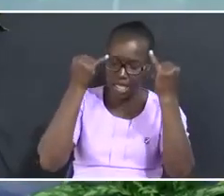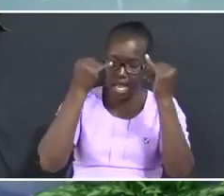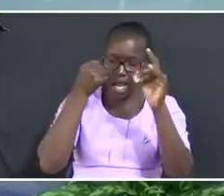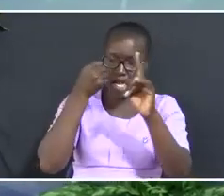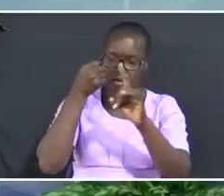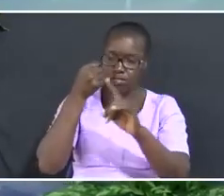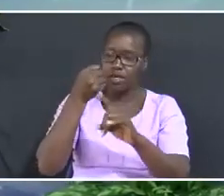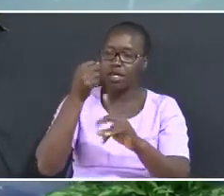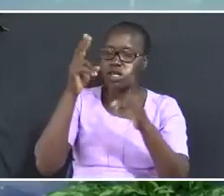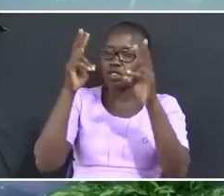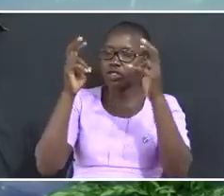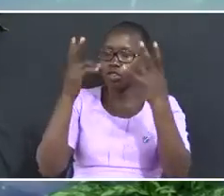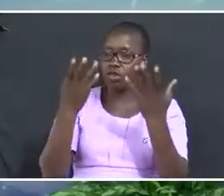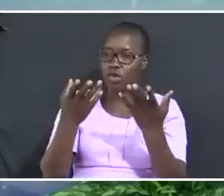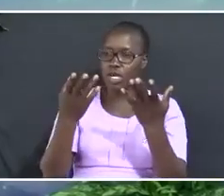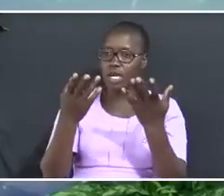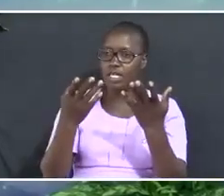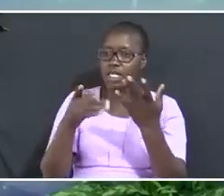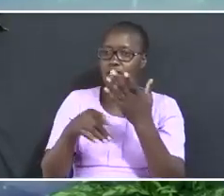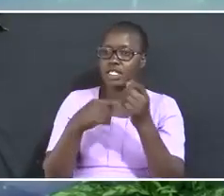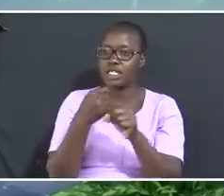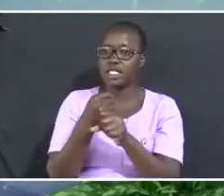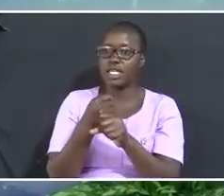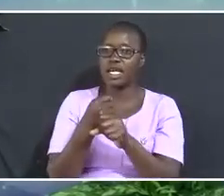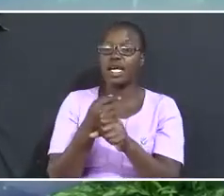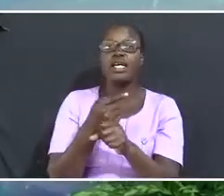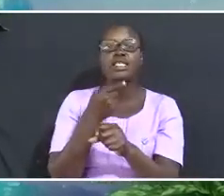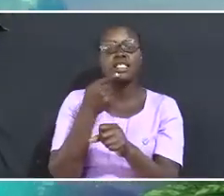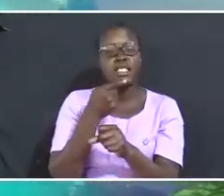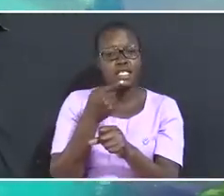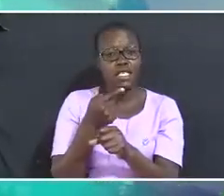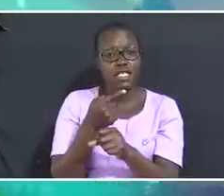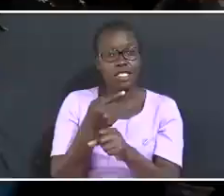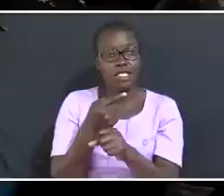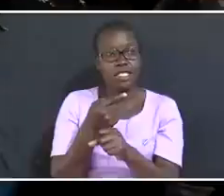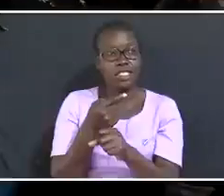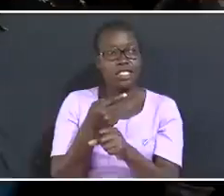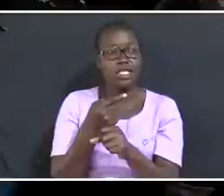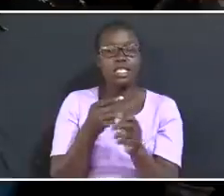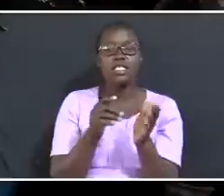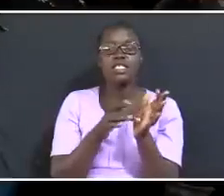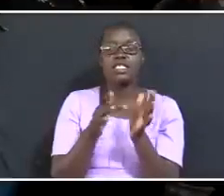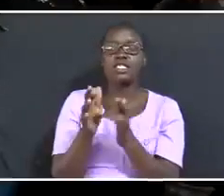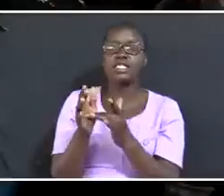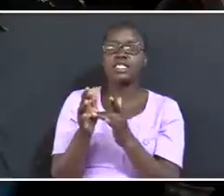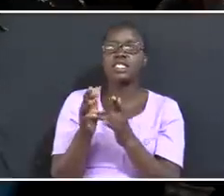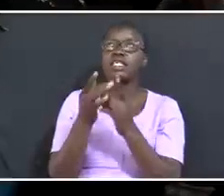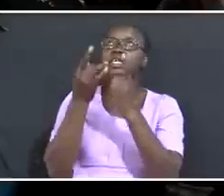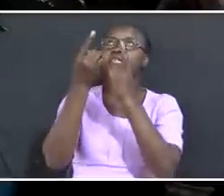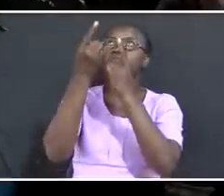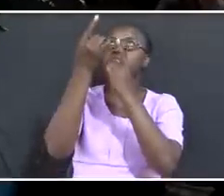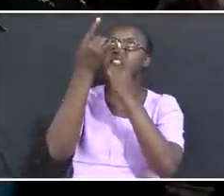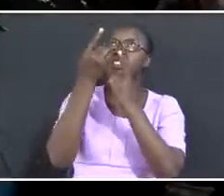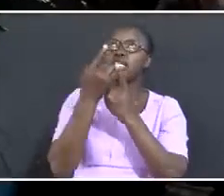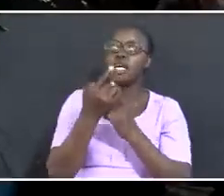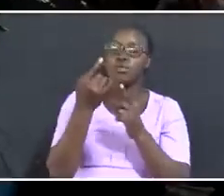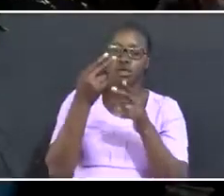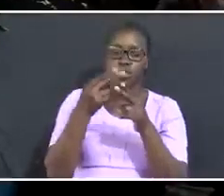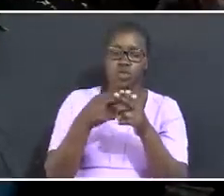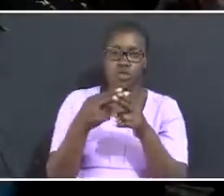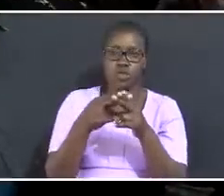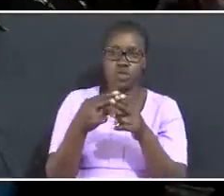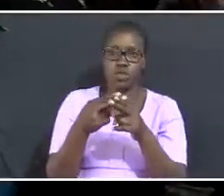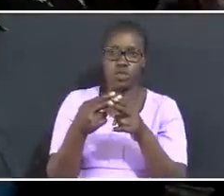slogan. And the slogan for this year is, Jesus is coming soon,